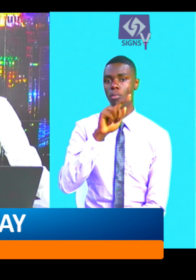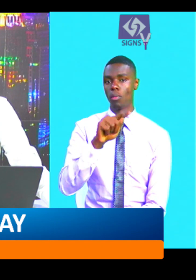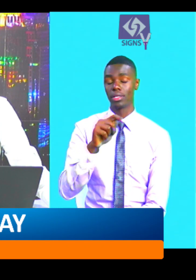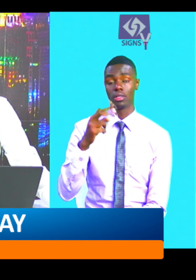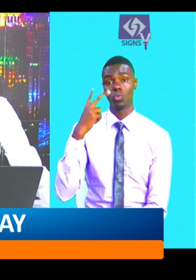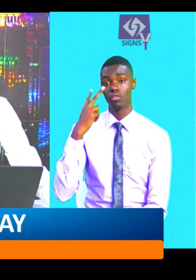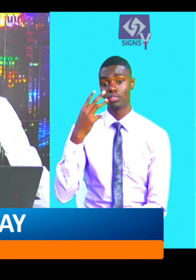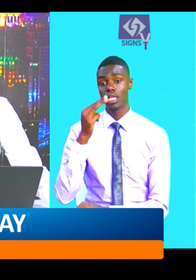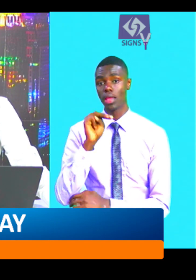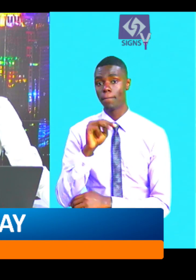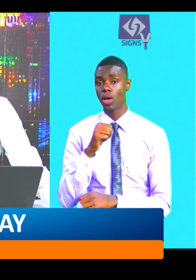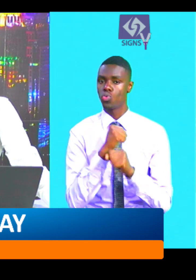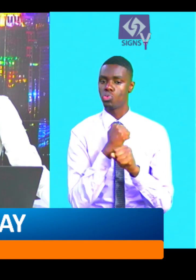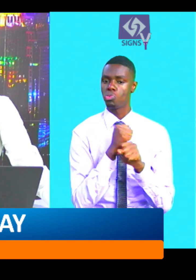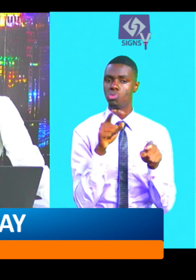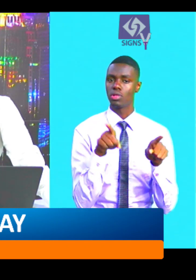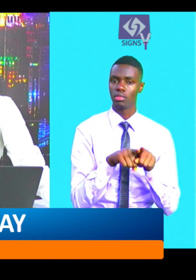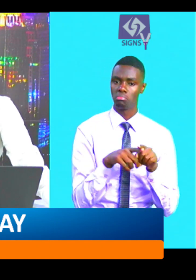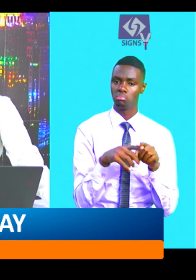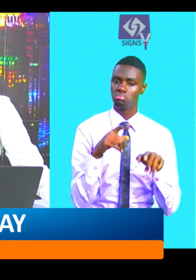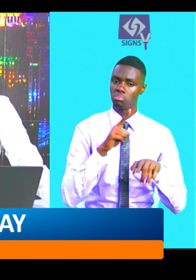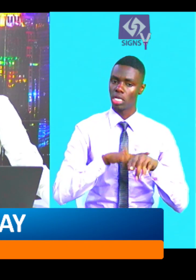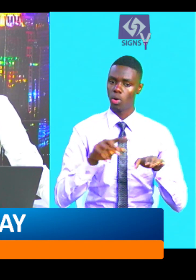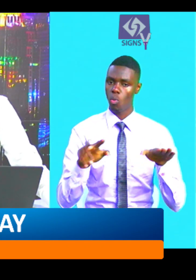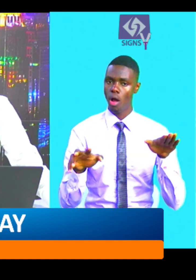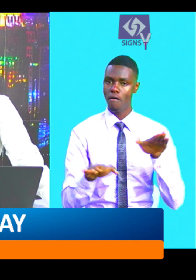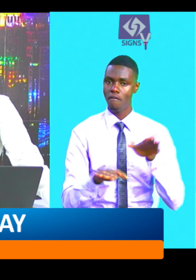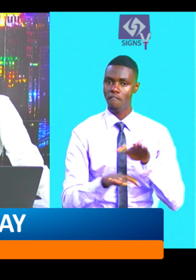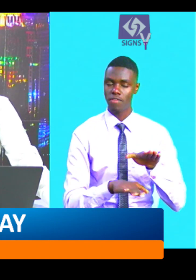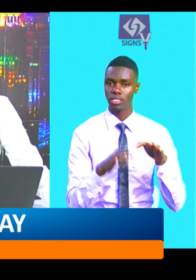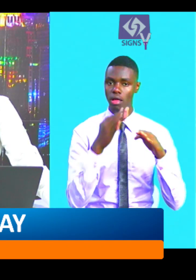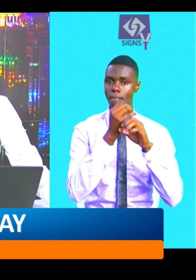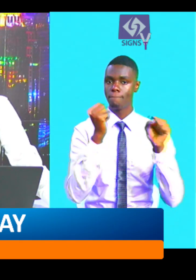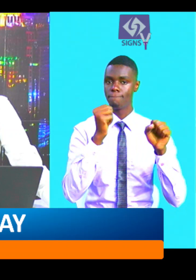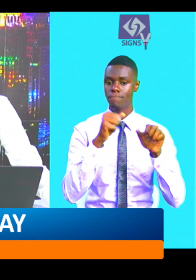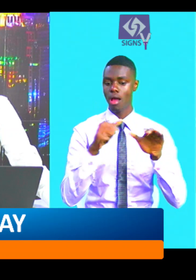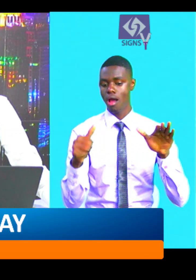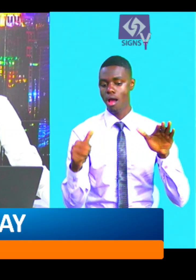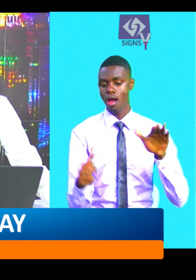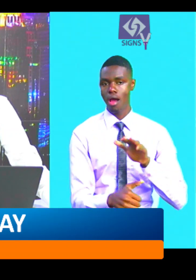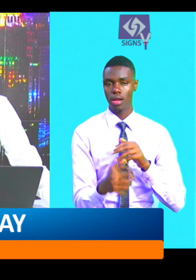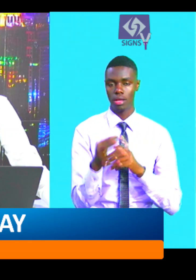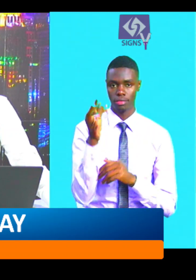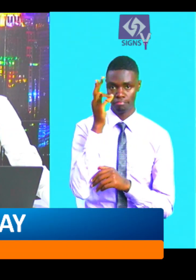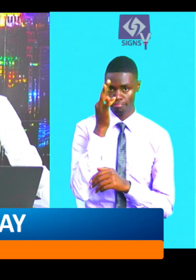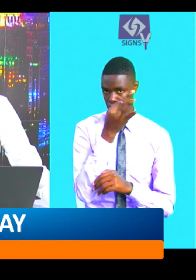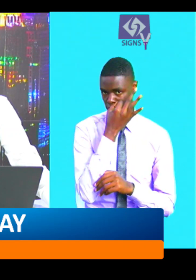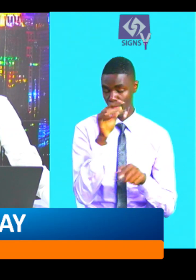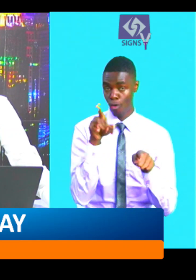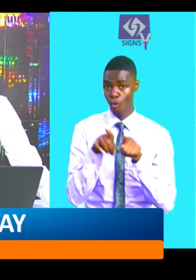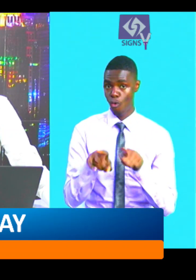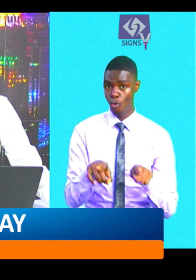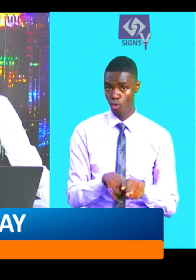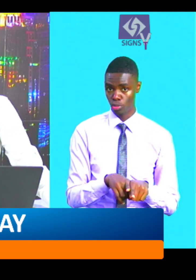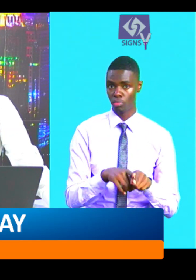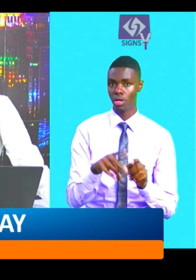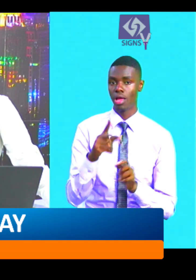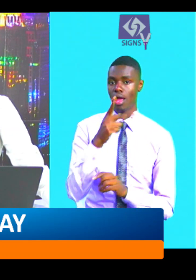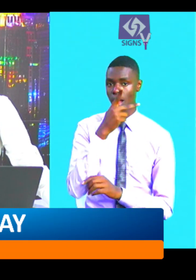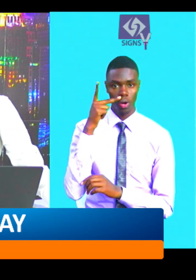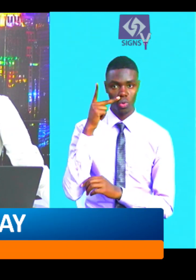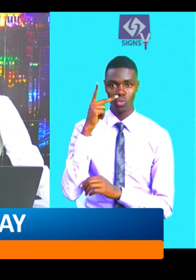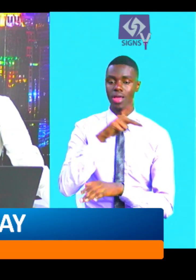Yes. But fronting Kalonzo to lead those talks. Number one, Kalonzo is a diplomat. Yes.